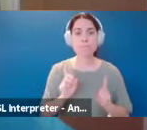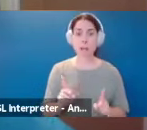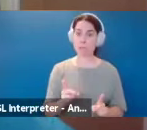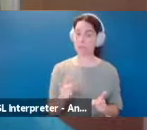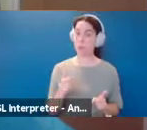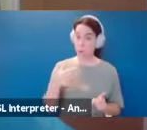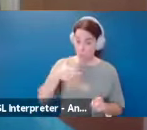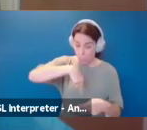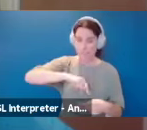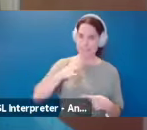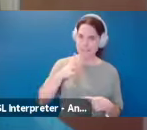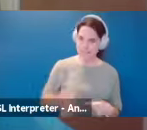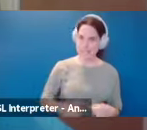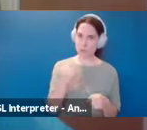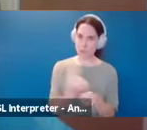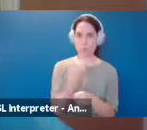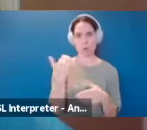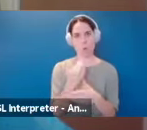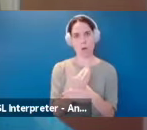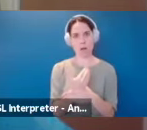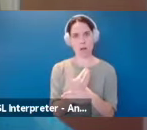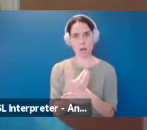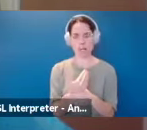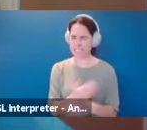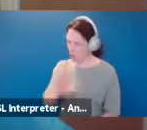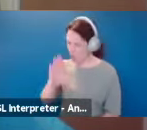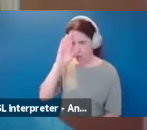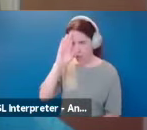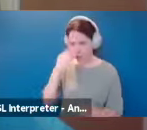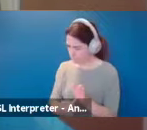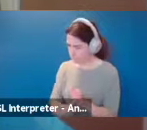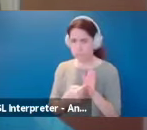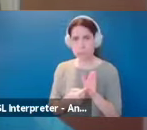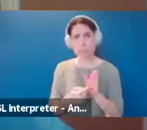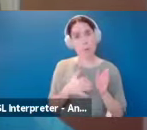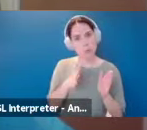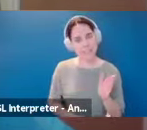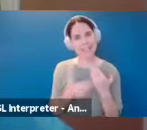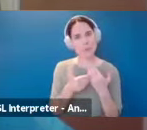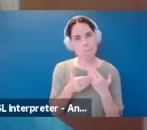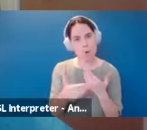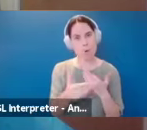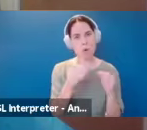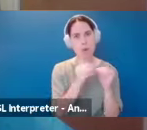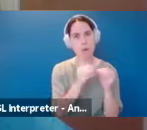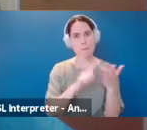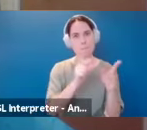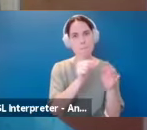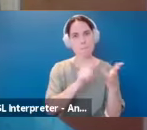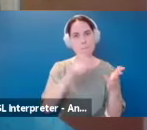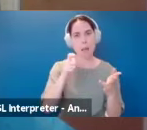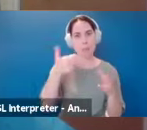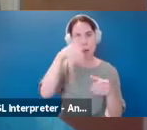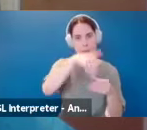We urgently need more Big Pop Bane order members and one of the ways that is going to happen is by creating